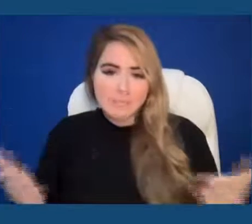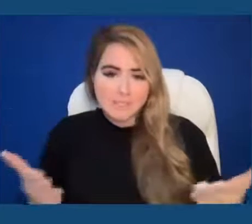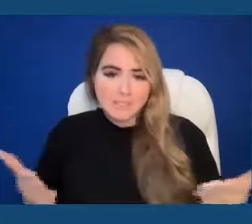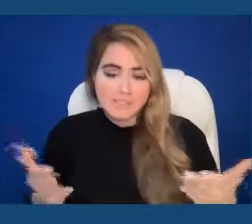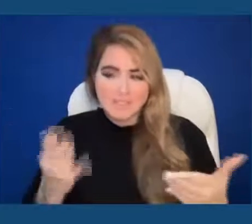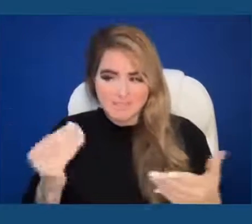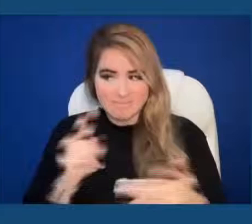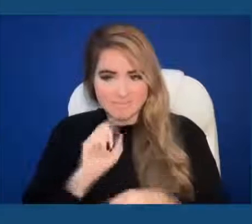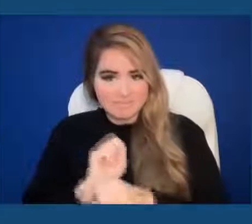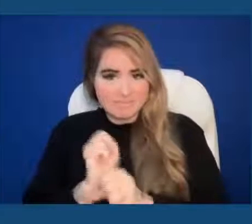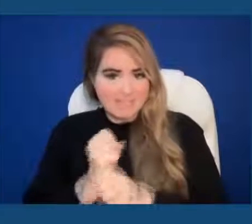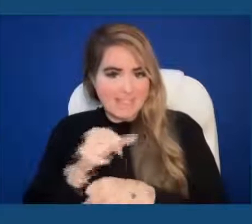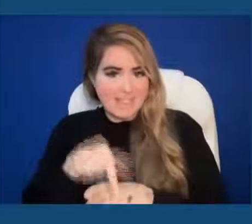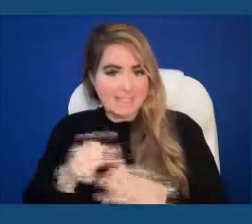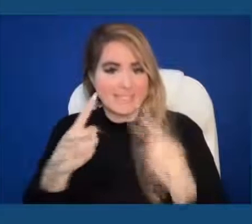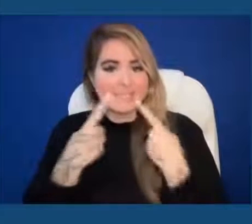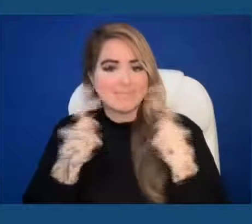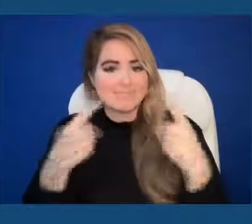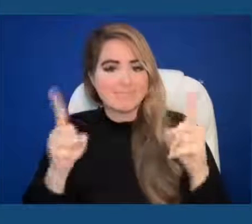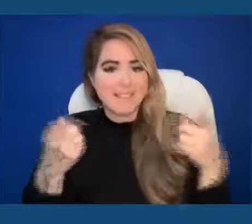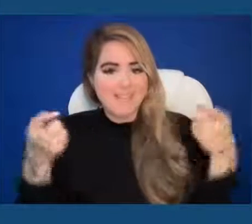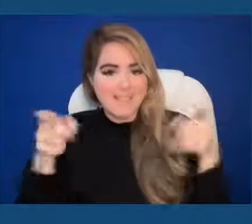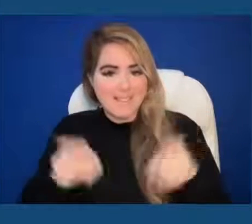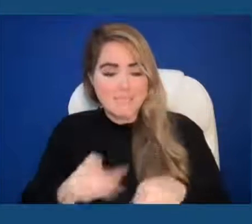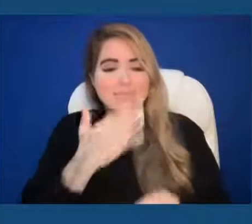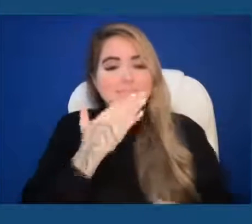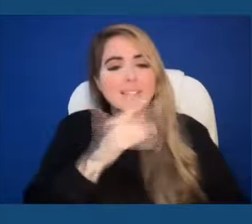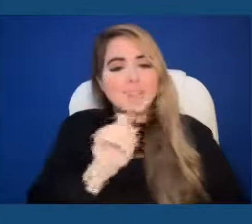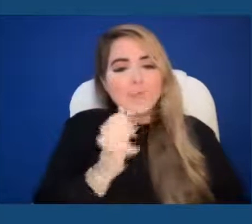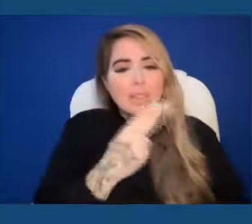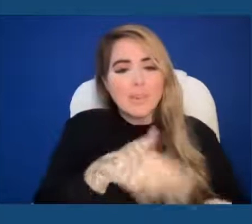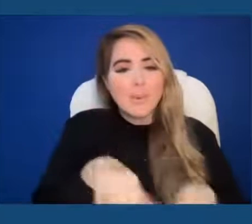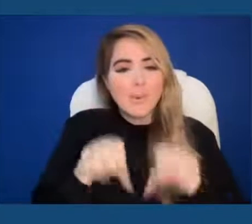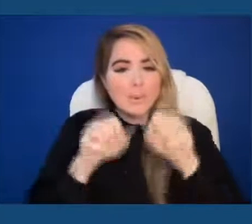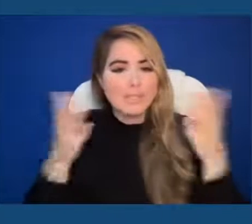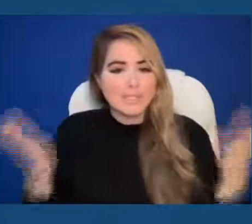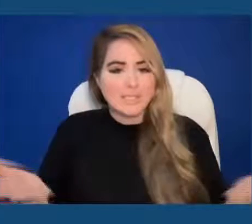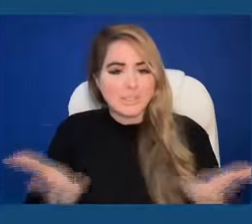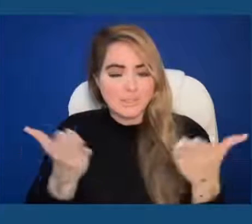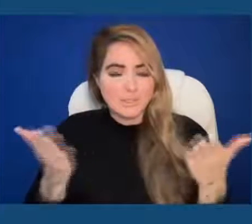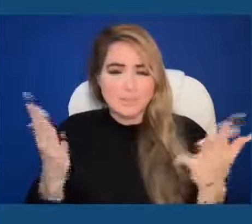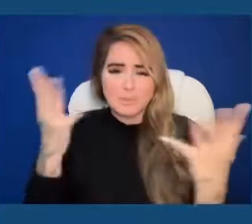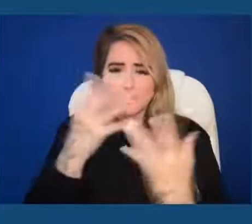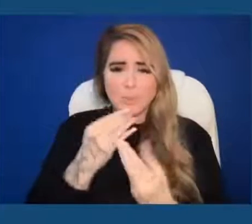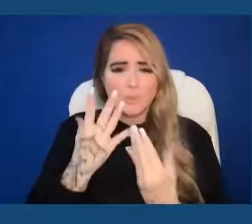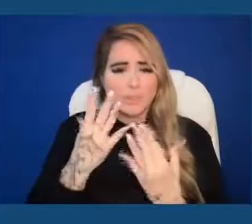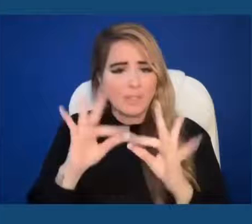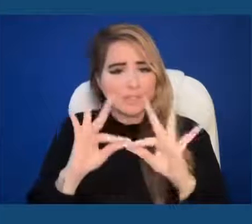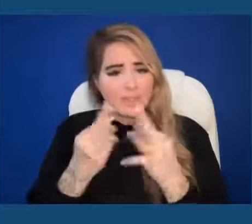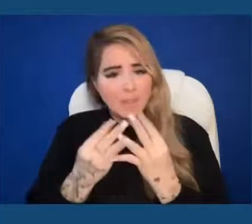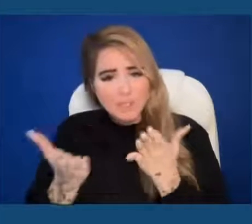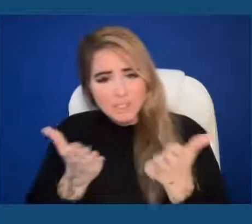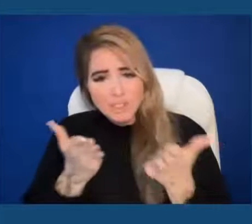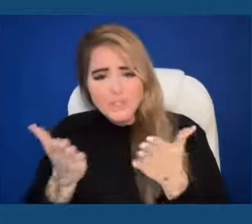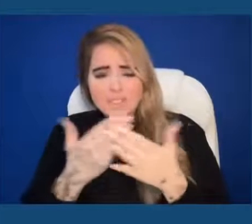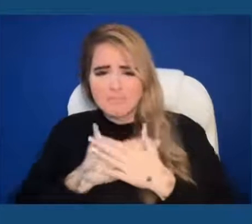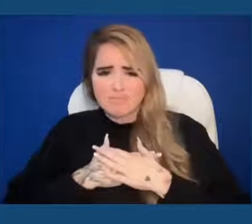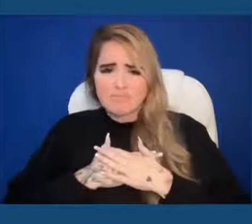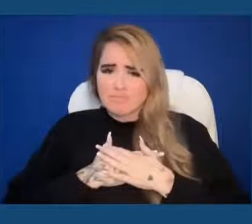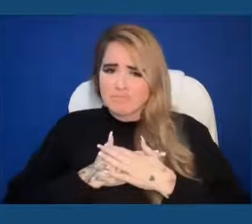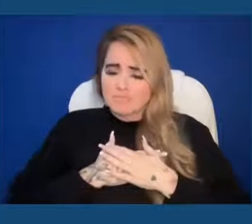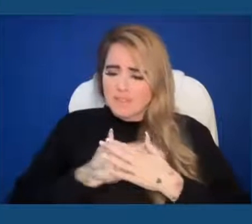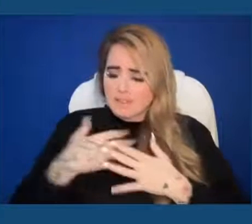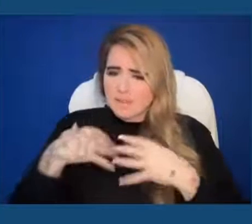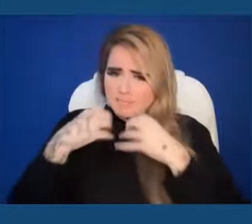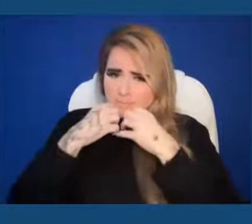happen. And thank you, Leah, for having this here. It's beautiful. Family Services is very near and dear to my heart. They've